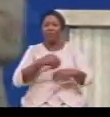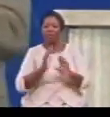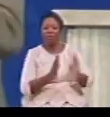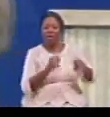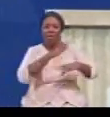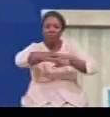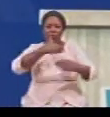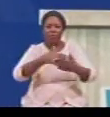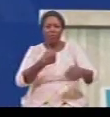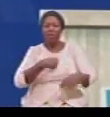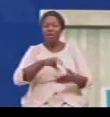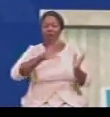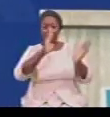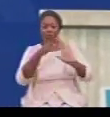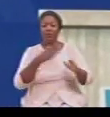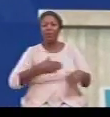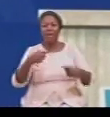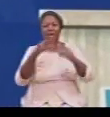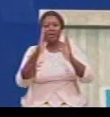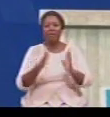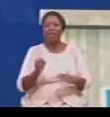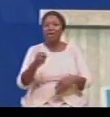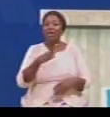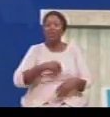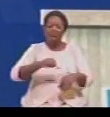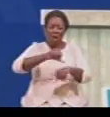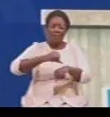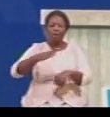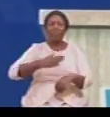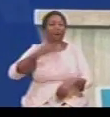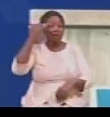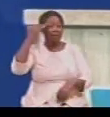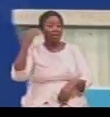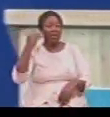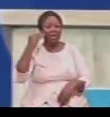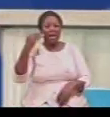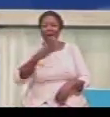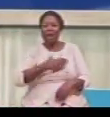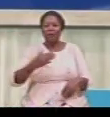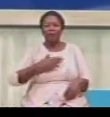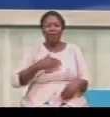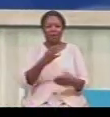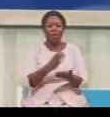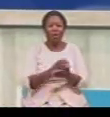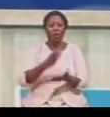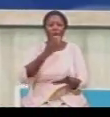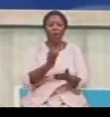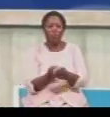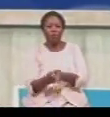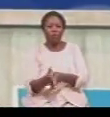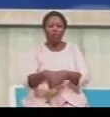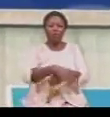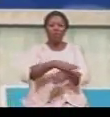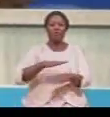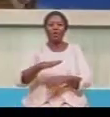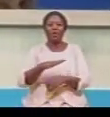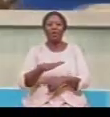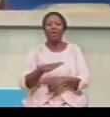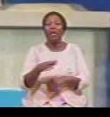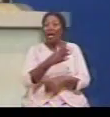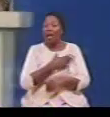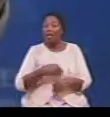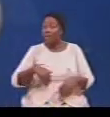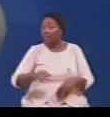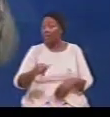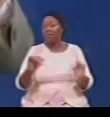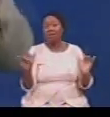the presence of my enemies. He anoints my head and my cup runs over. And he's still